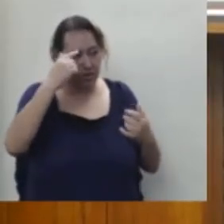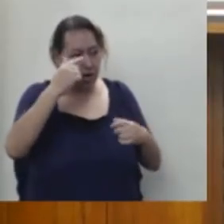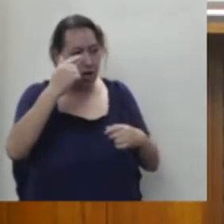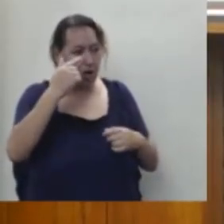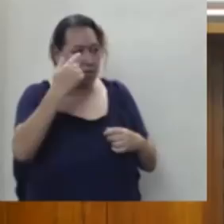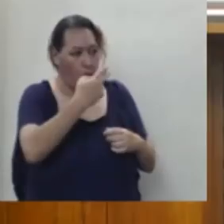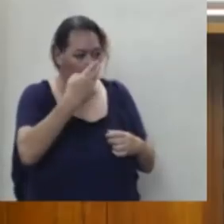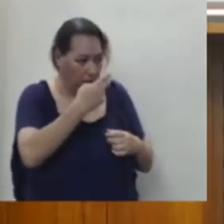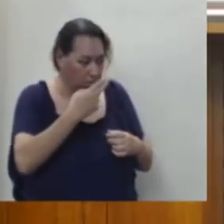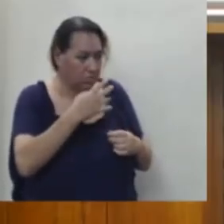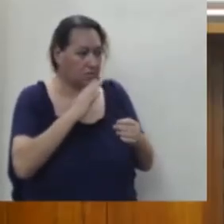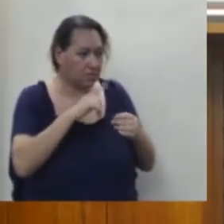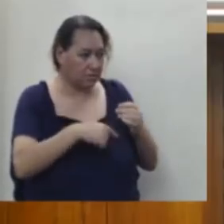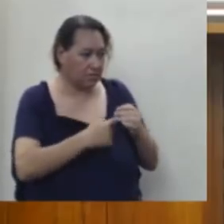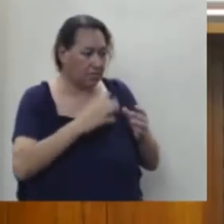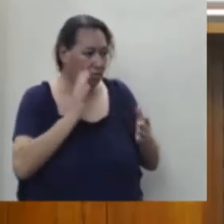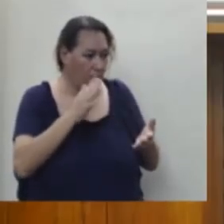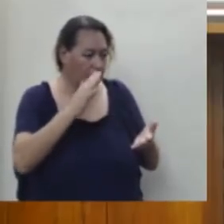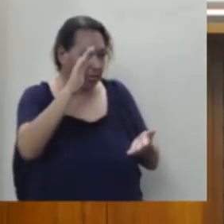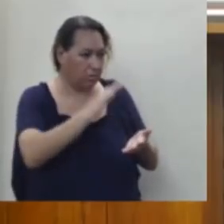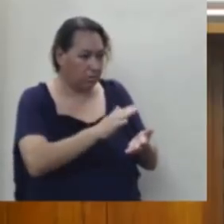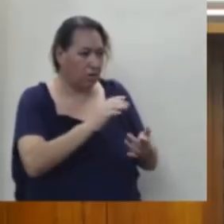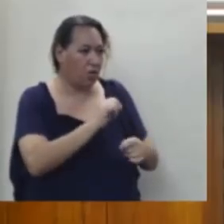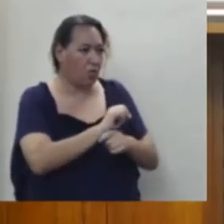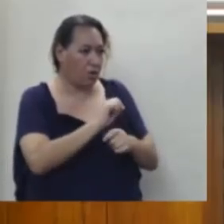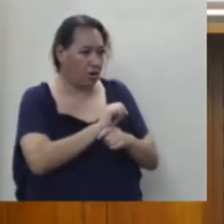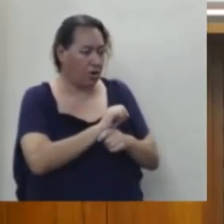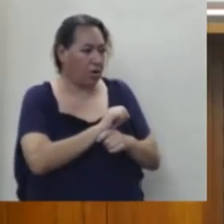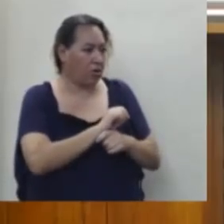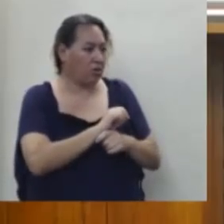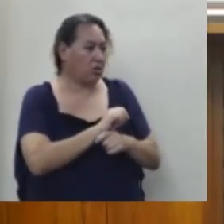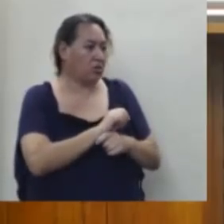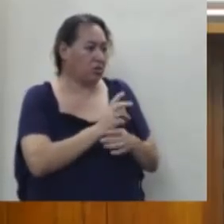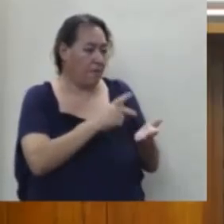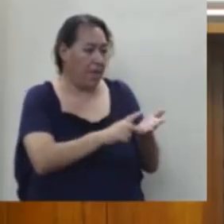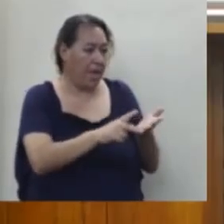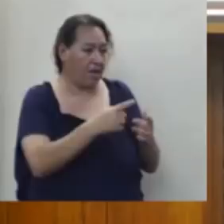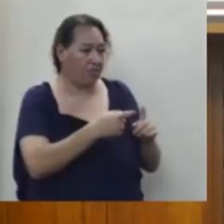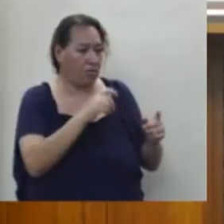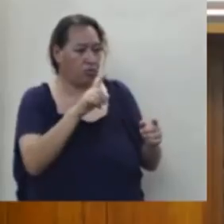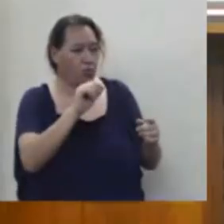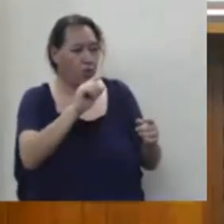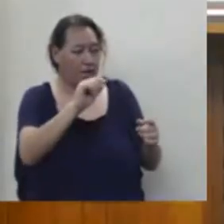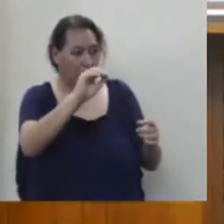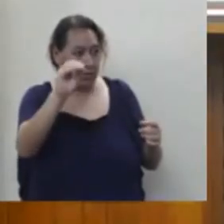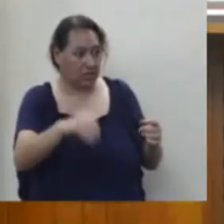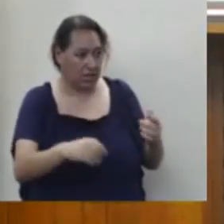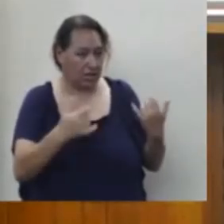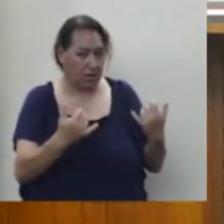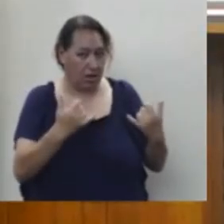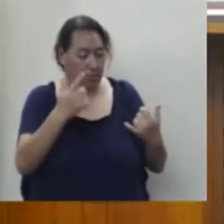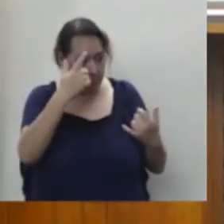government workers' pay by 20%. Given the low income the government